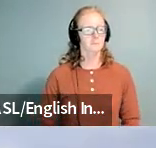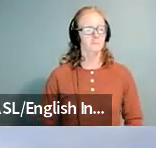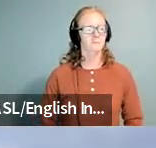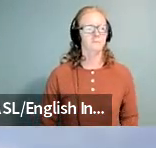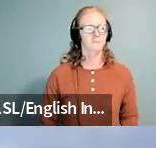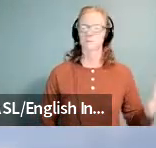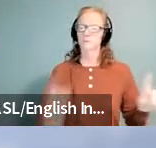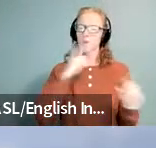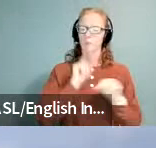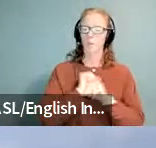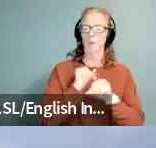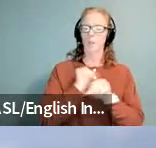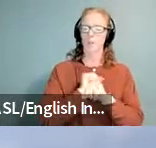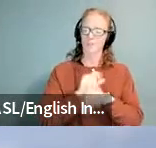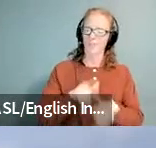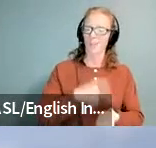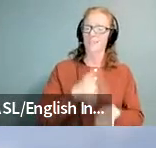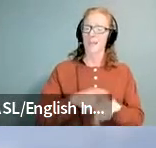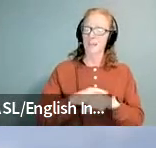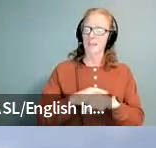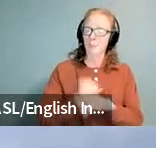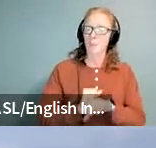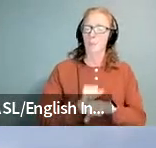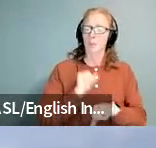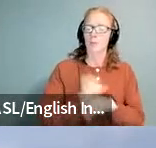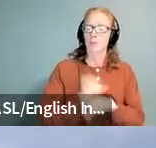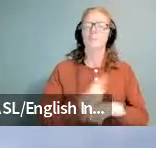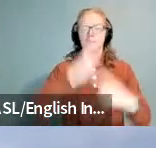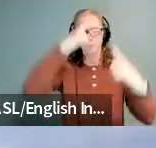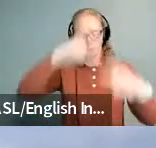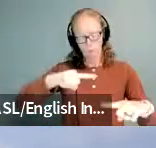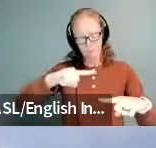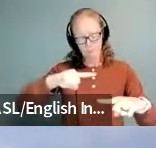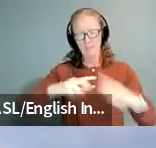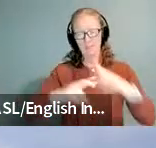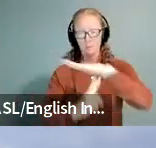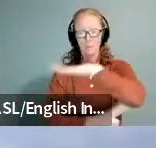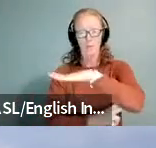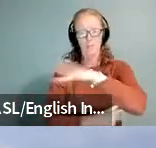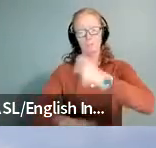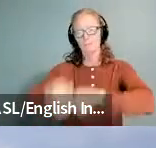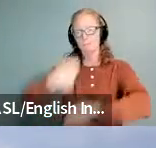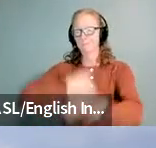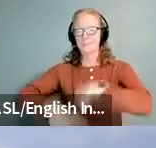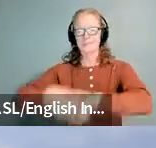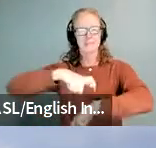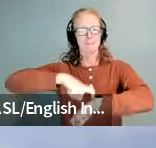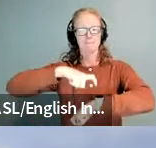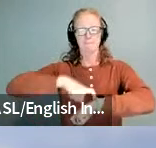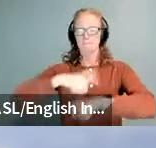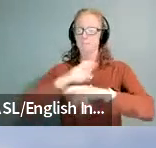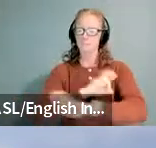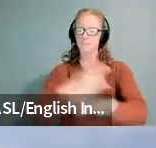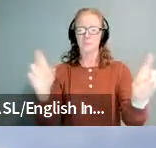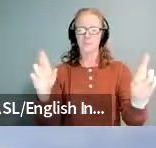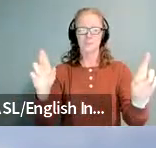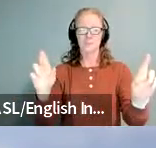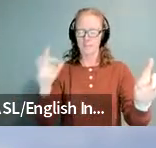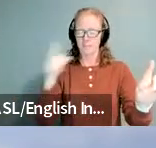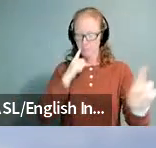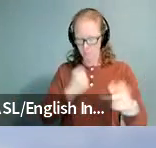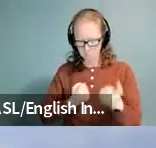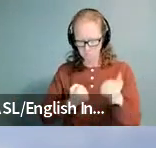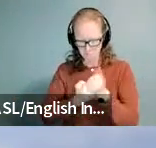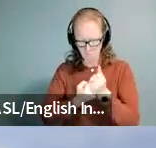We've been working on this for a while, and we all agree that it's time to replace this bridge. I believe we can come together to support a bridge